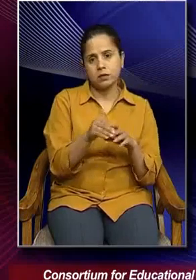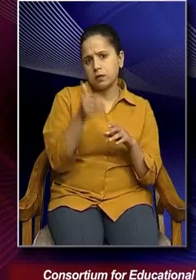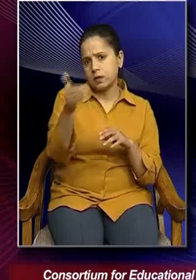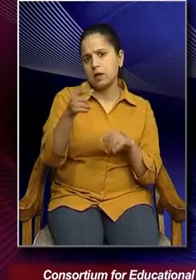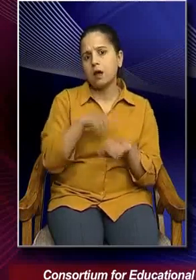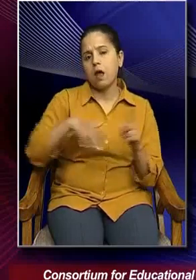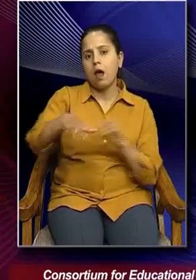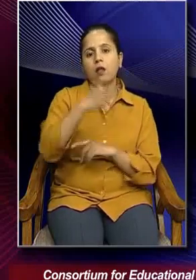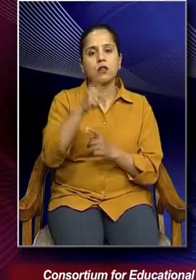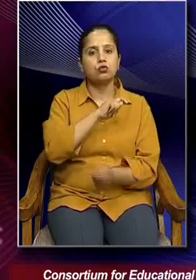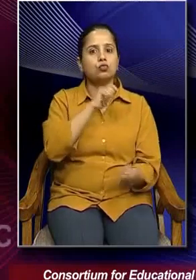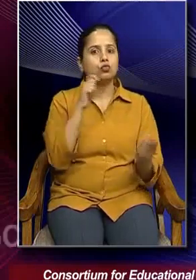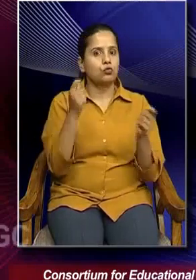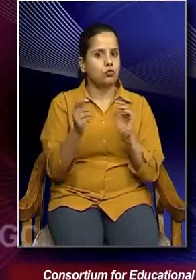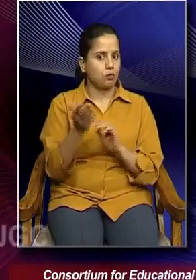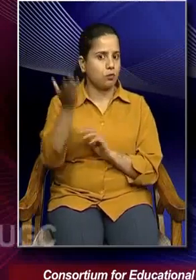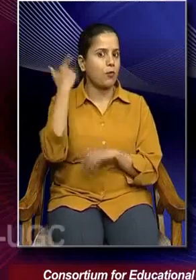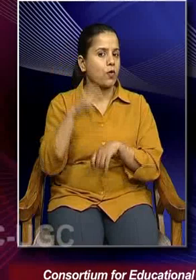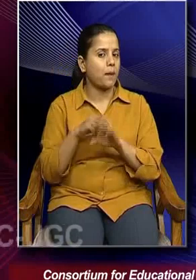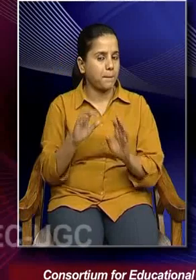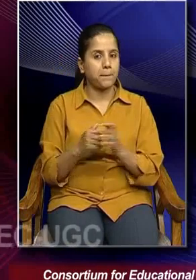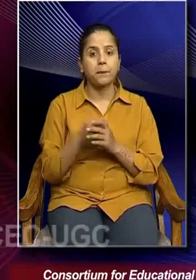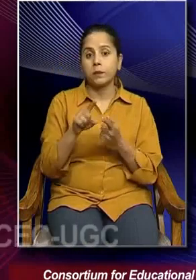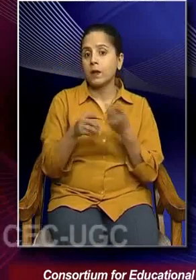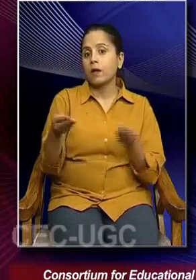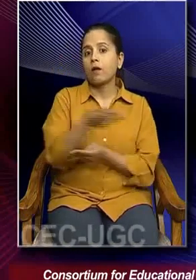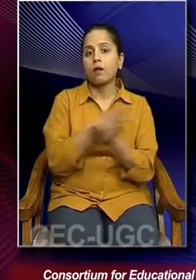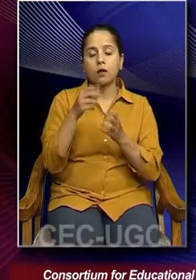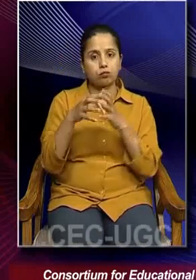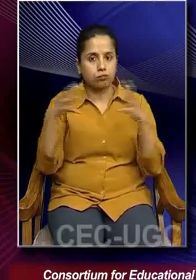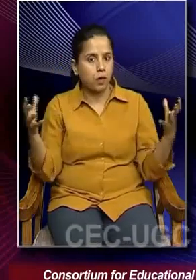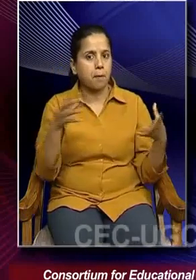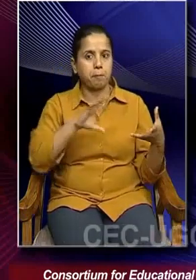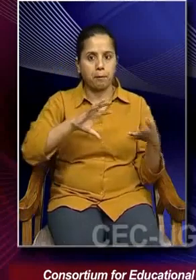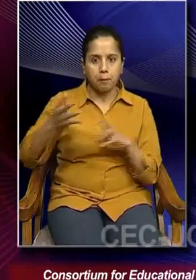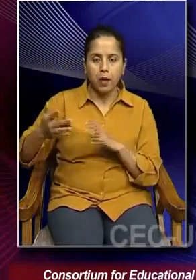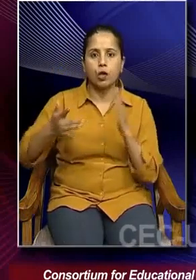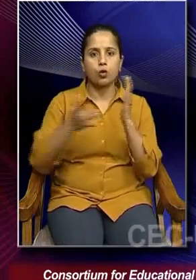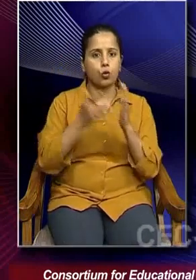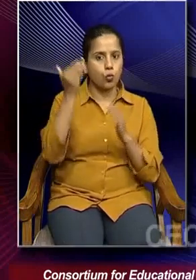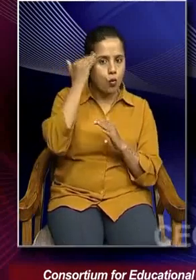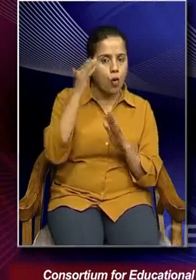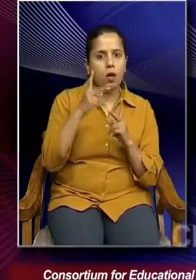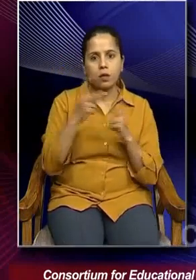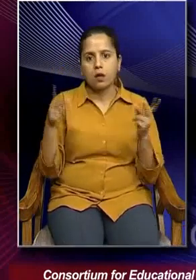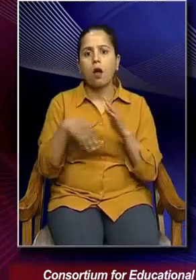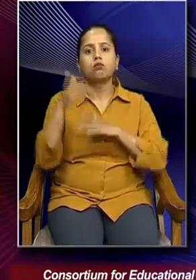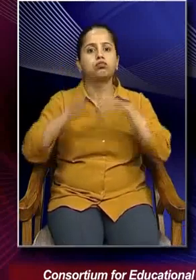of reformation, era where economic growth, production, technological know-how was